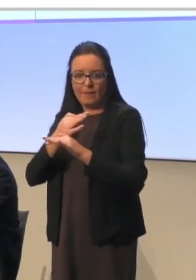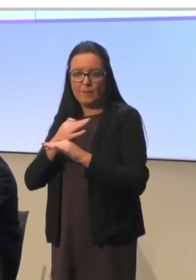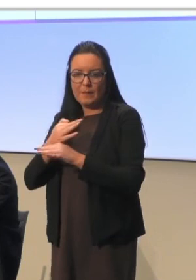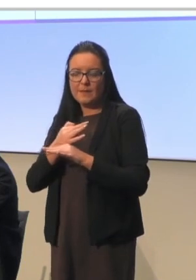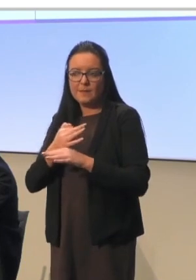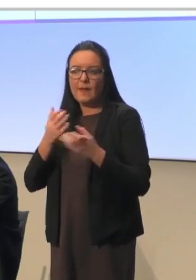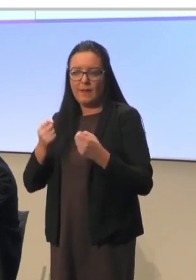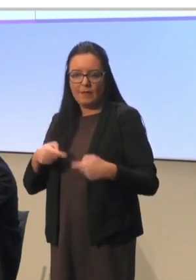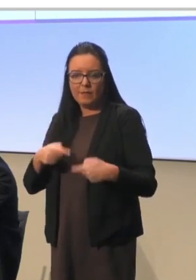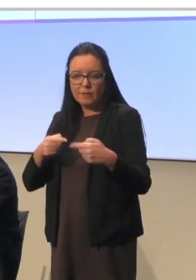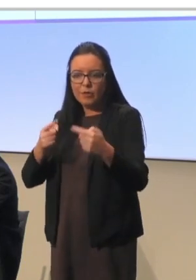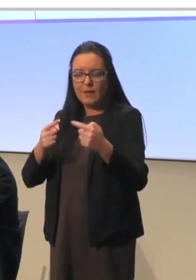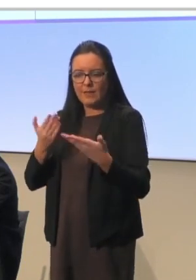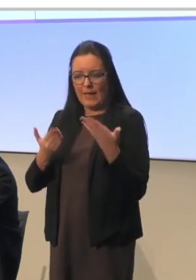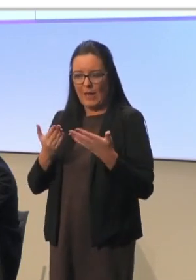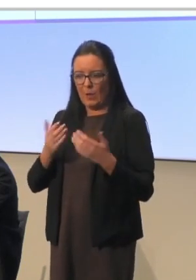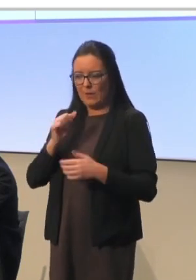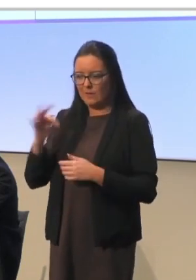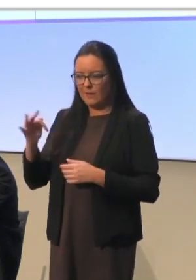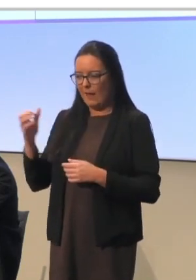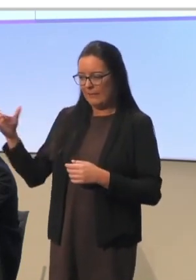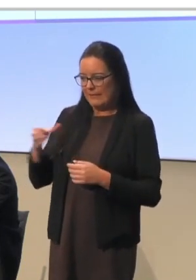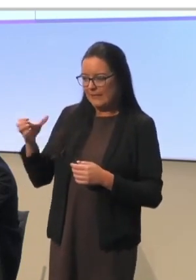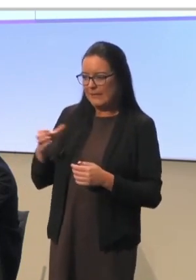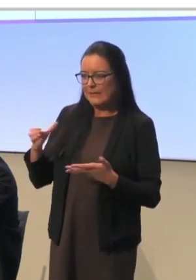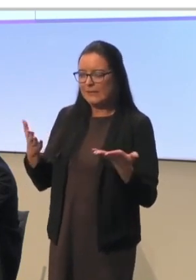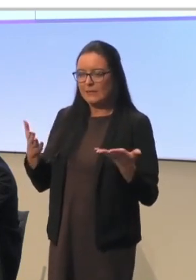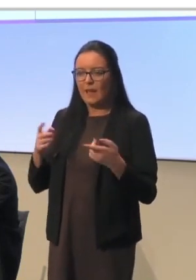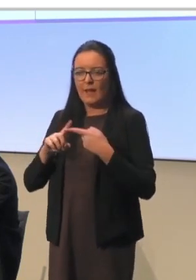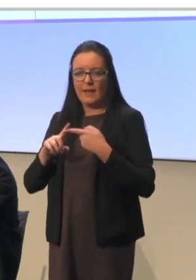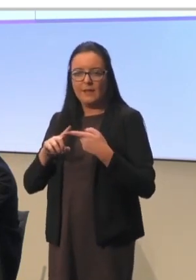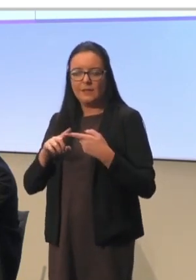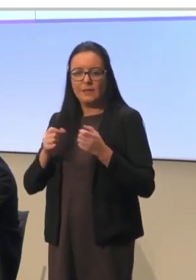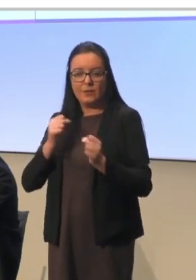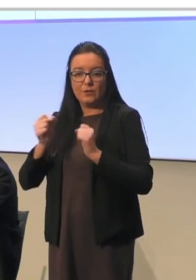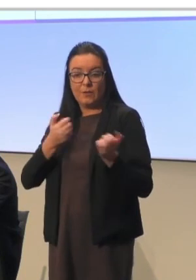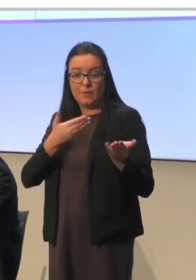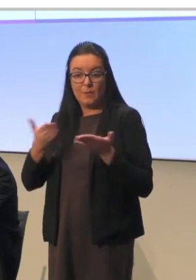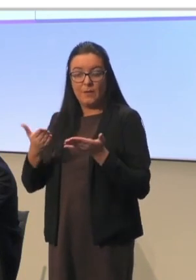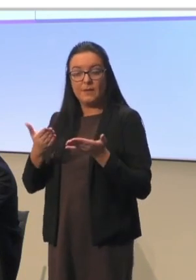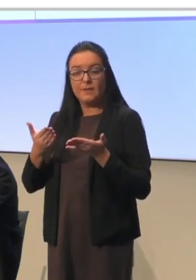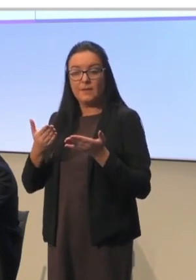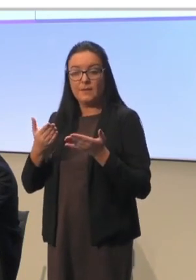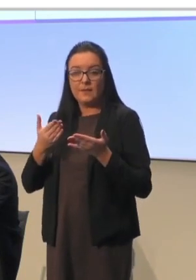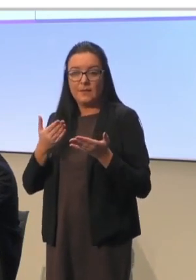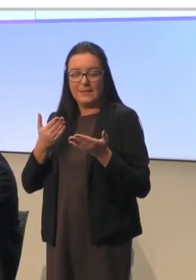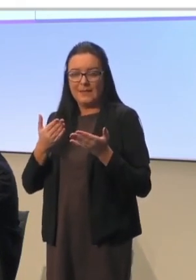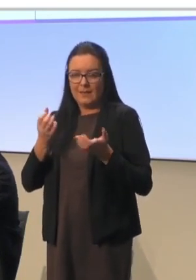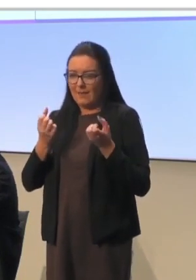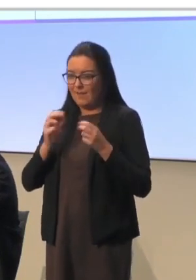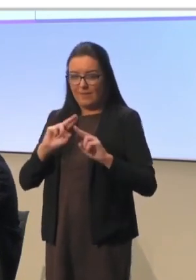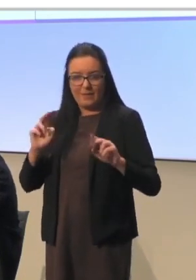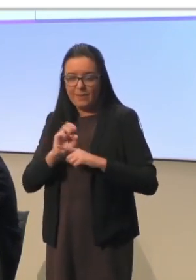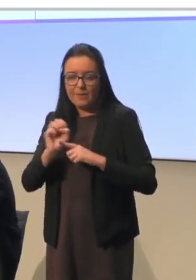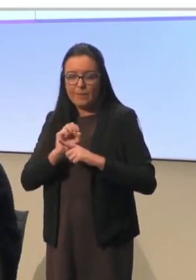the challenges around recruitment and staff turnover has impacted on the readiness of service providers to enrol young adults as planned, or in the